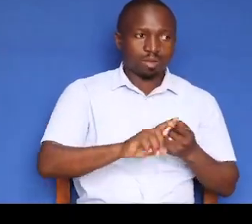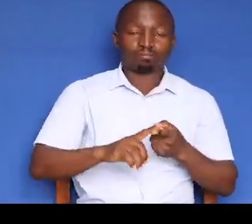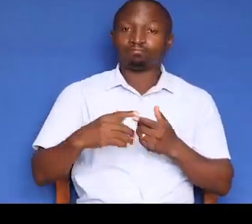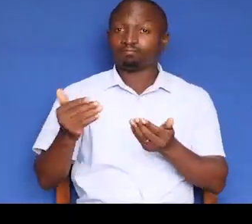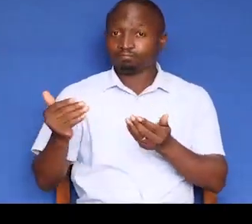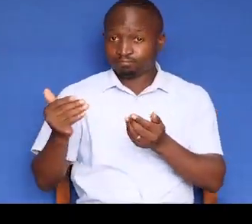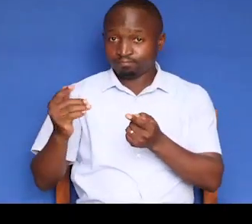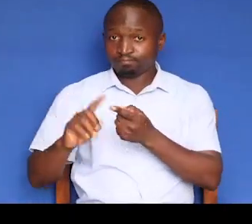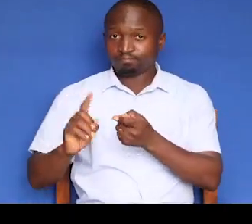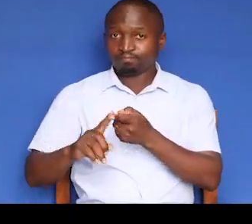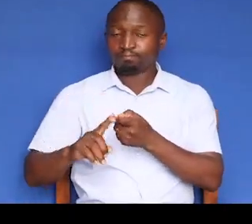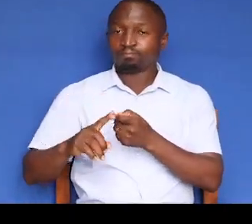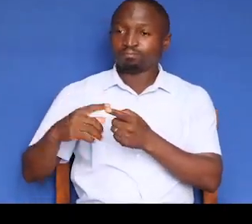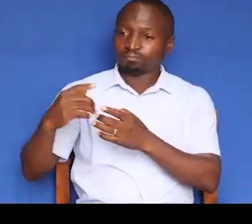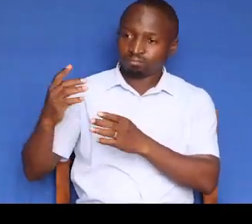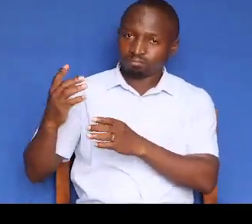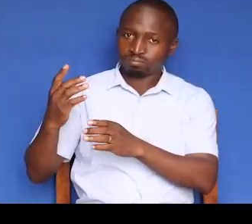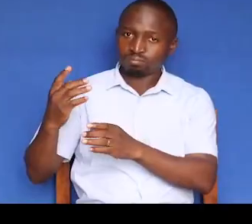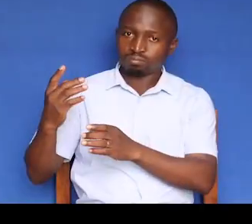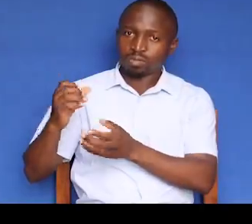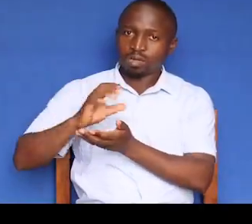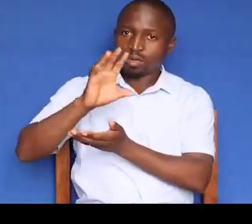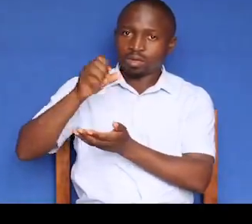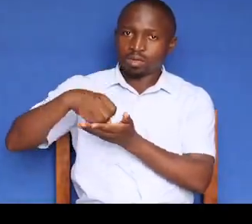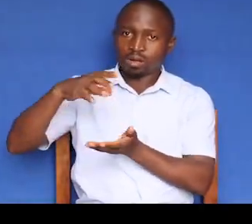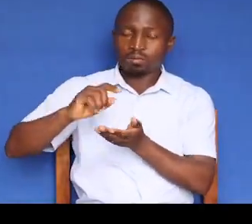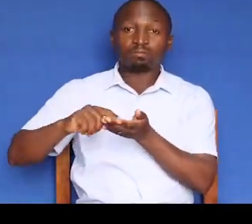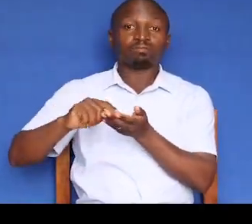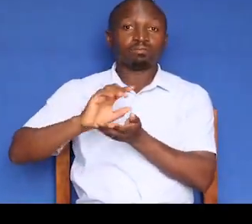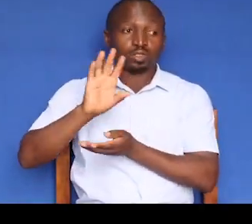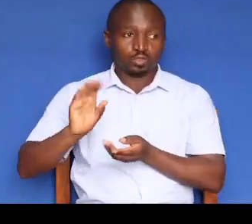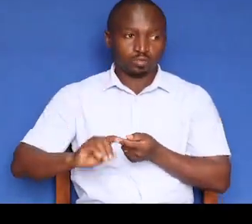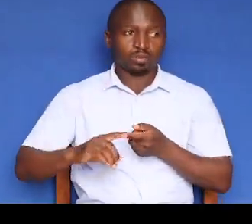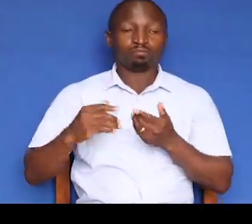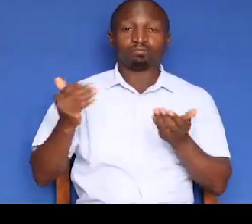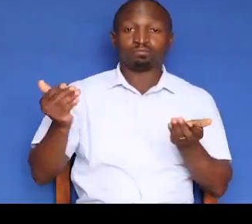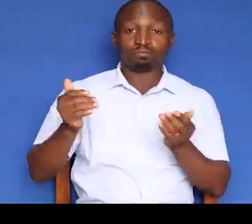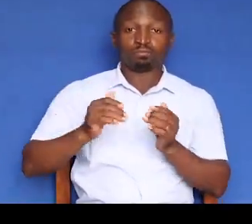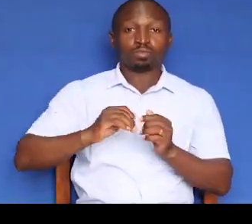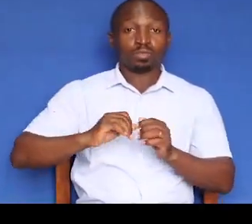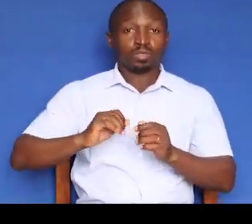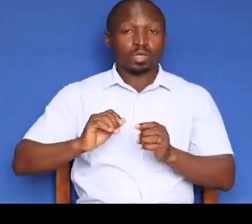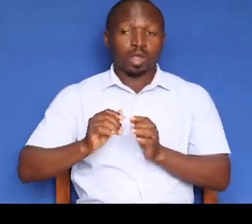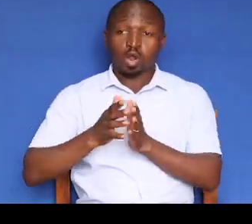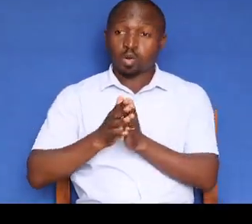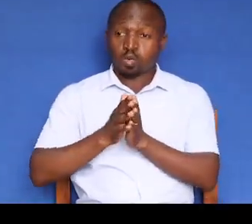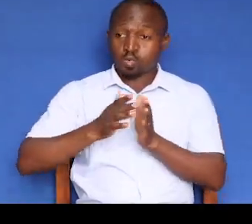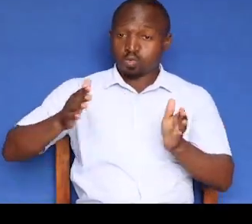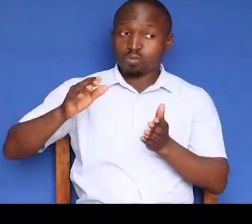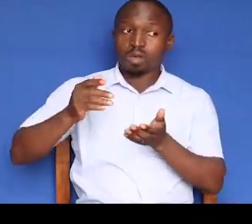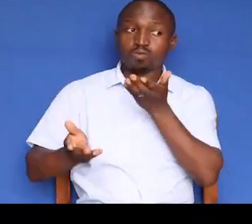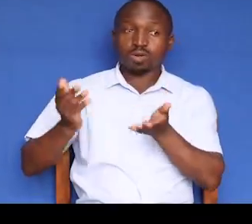At a place where total revenue is greater than total cost at a greater